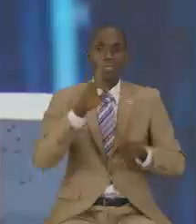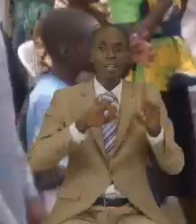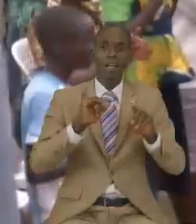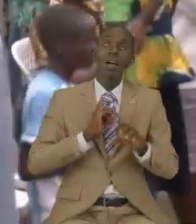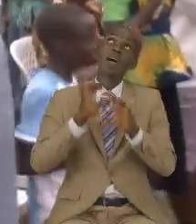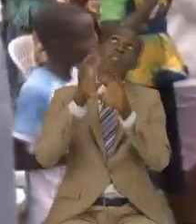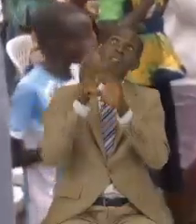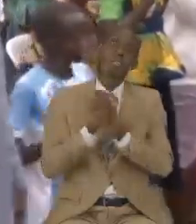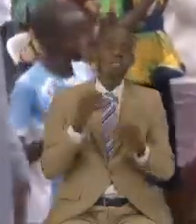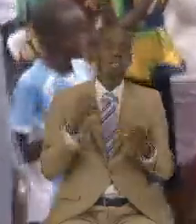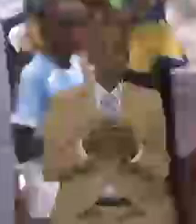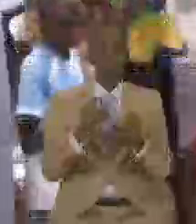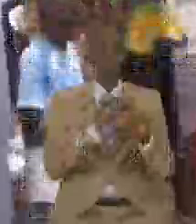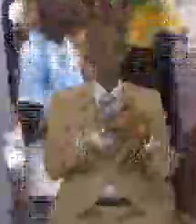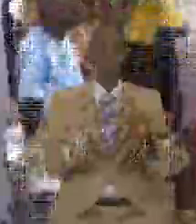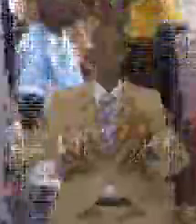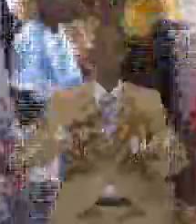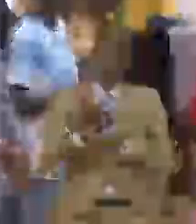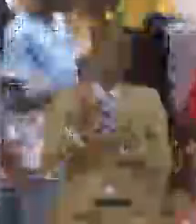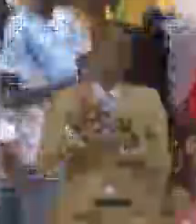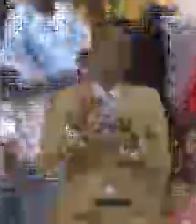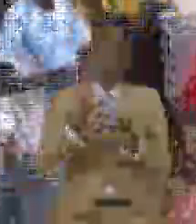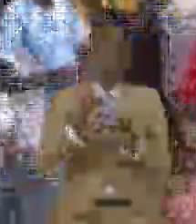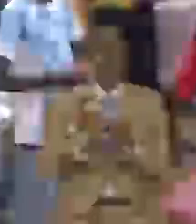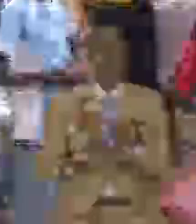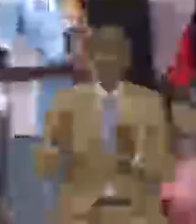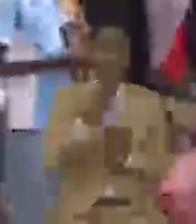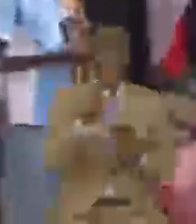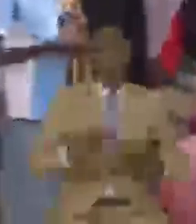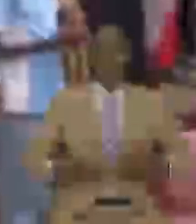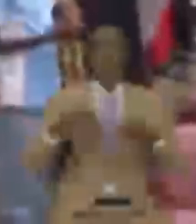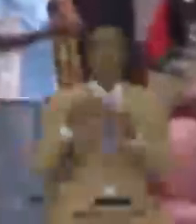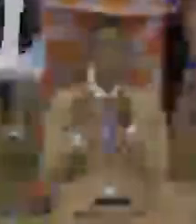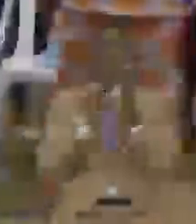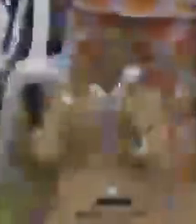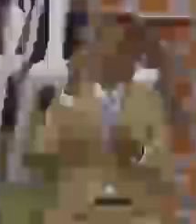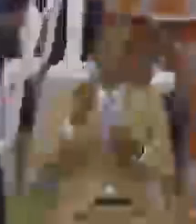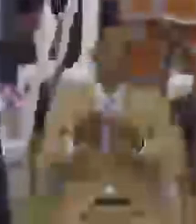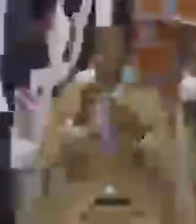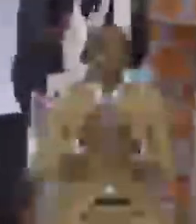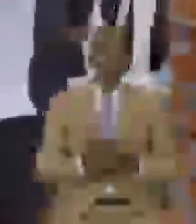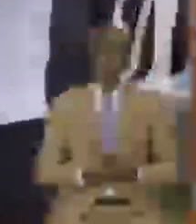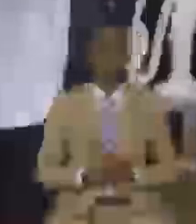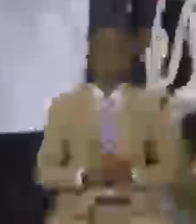I got it. The Lord confirm it in every one of your lives in Jesus' name.